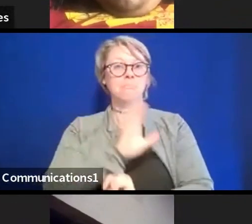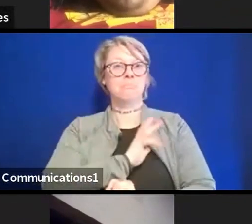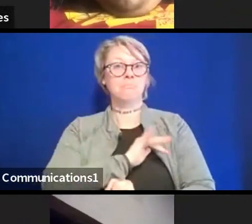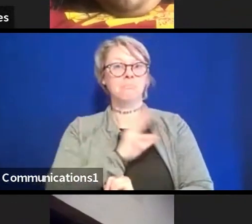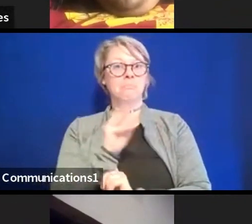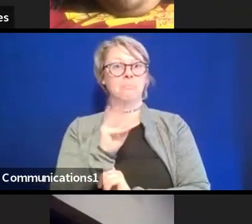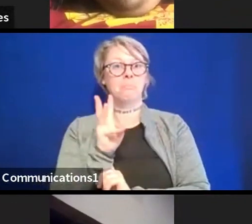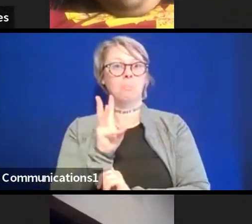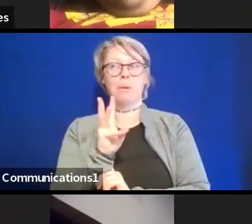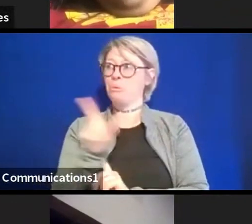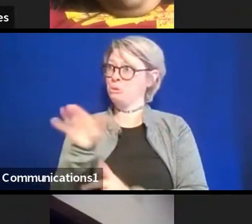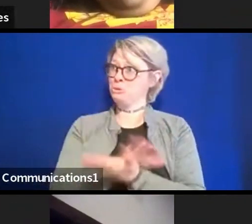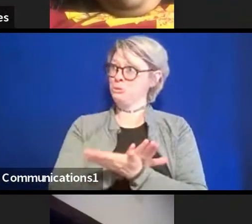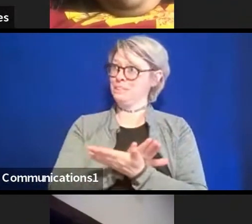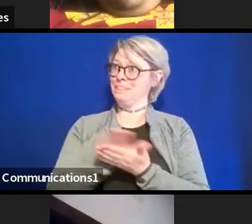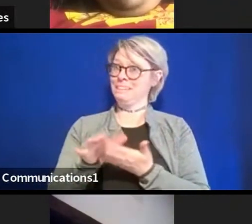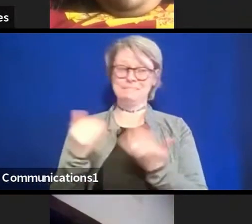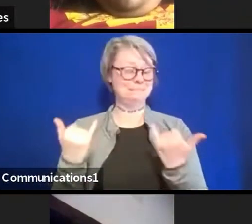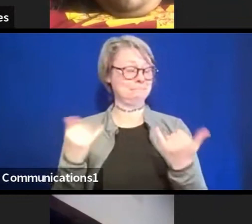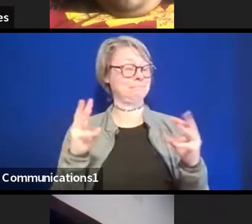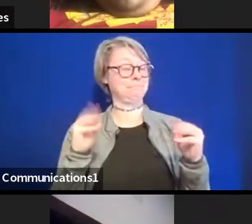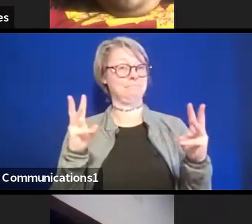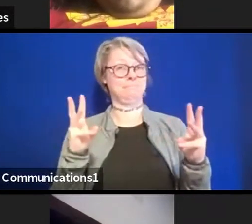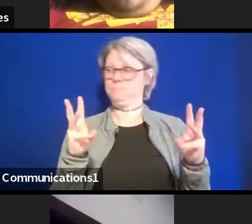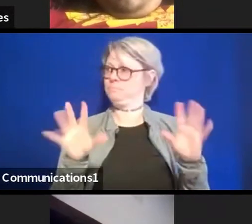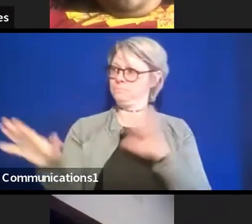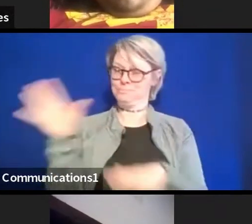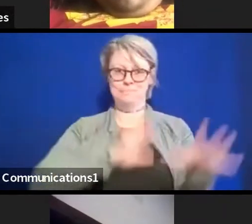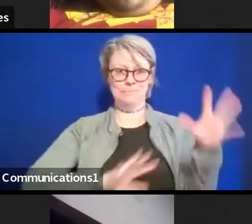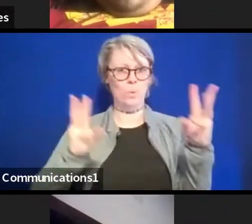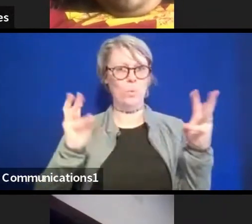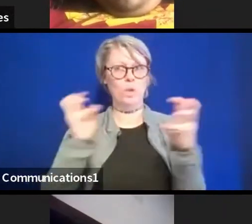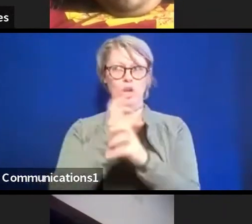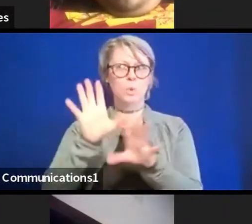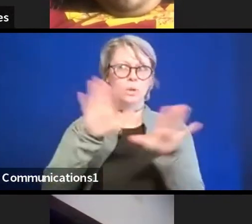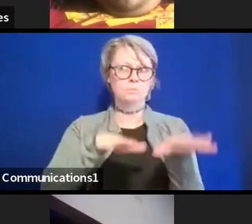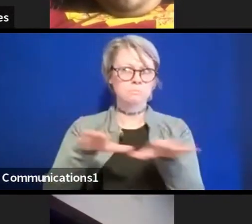you're being nice to me. You're listening to me. You're slowing down.